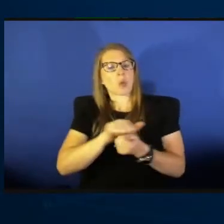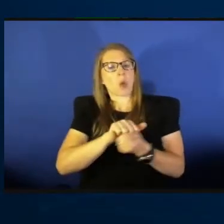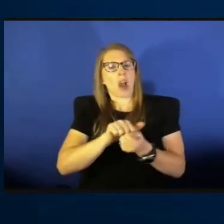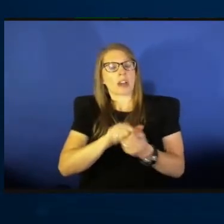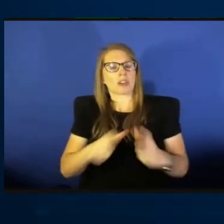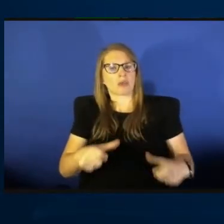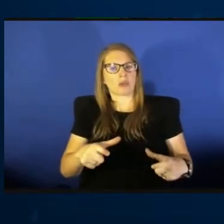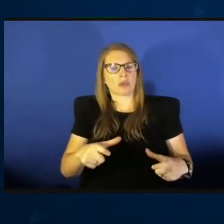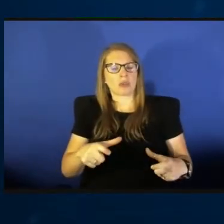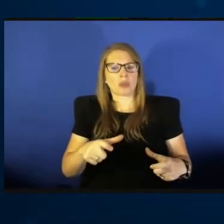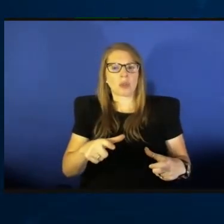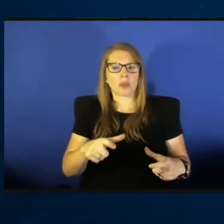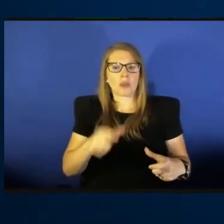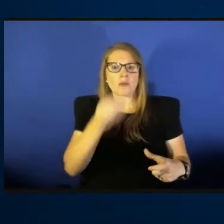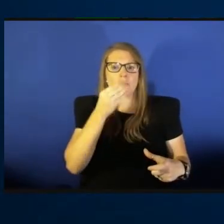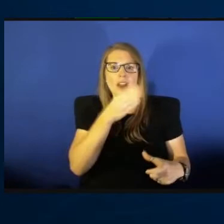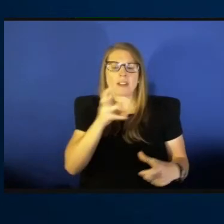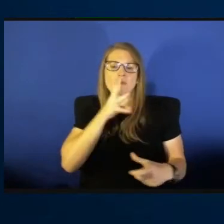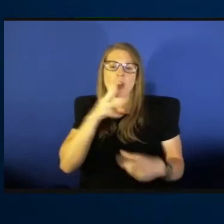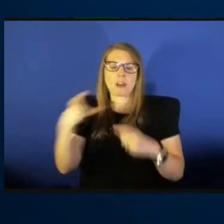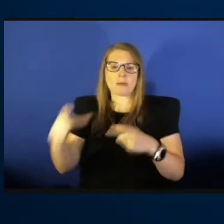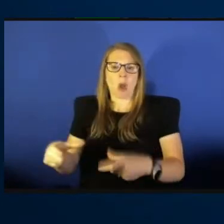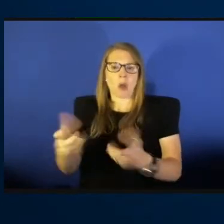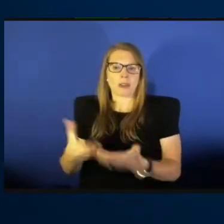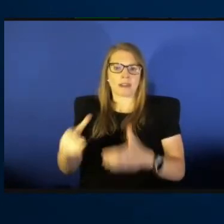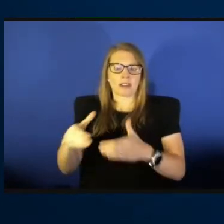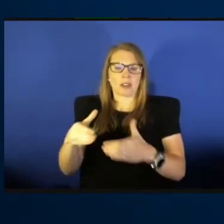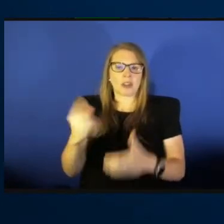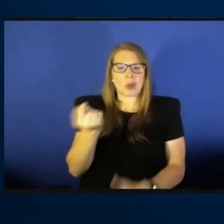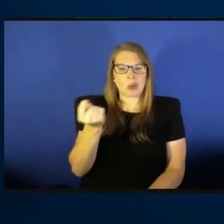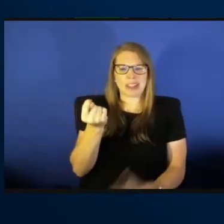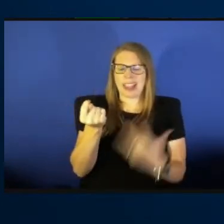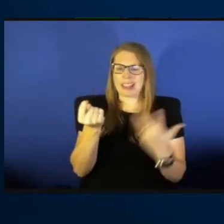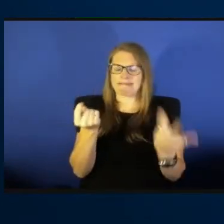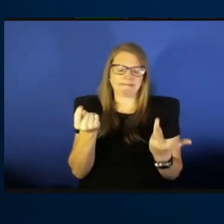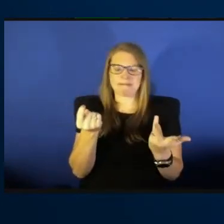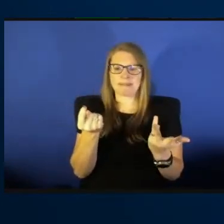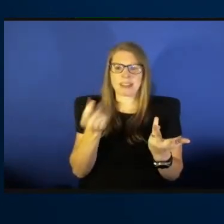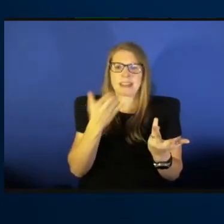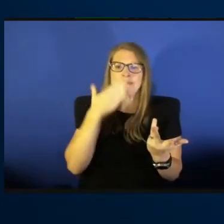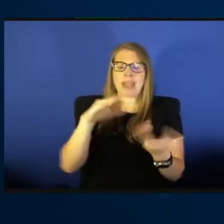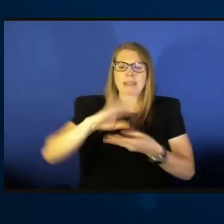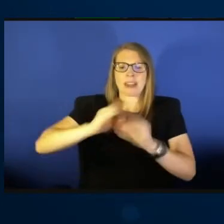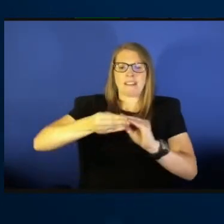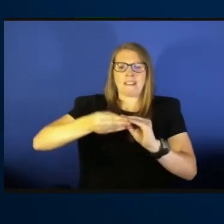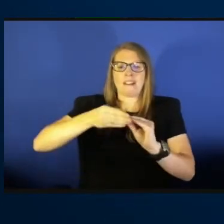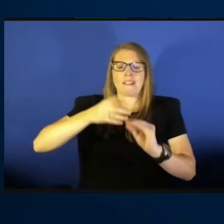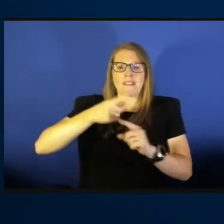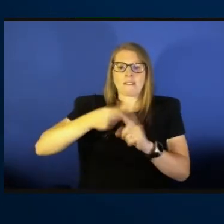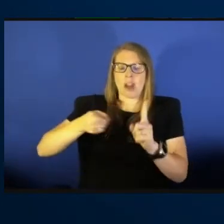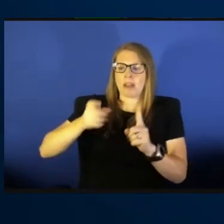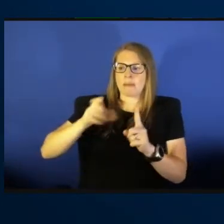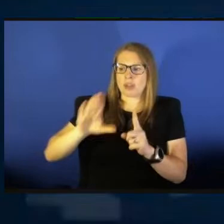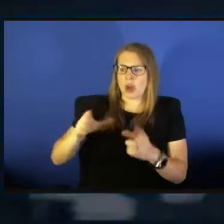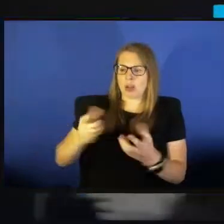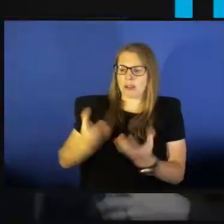water bowls? I'm Jessica Lovell. Tuesday. So where does the bad bacteria from your dog's dishes come